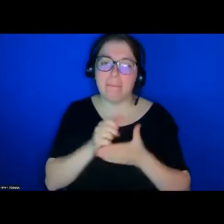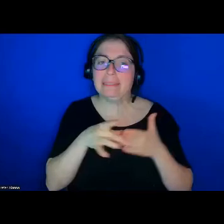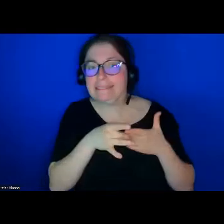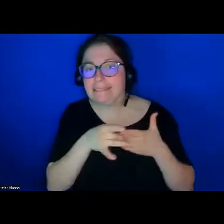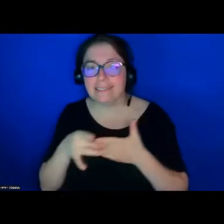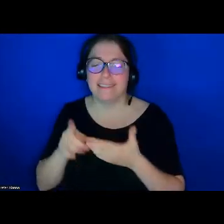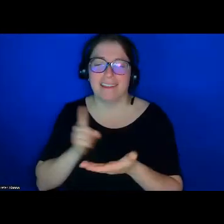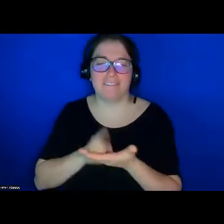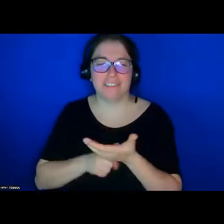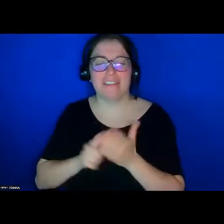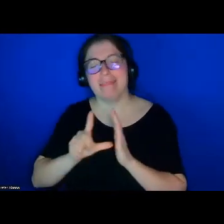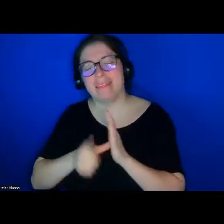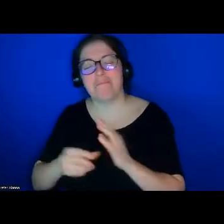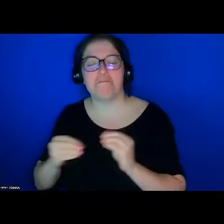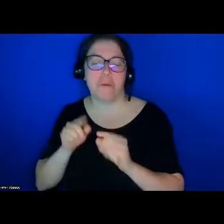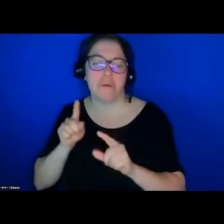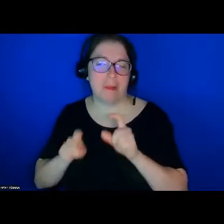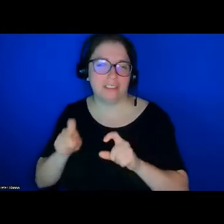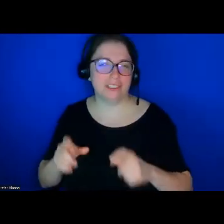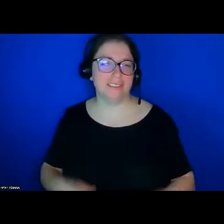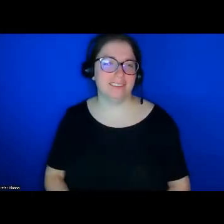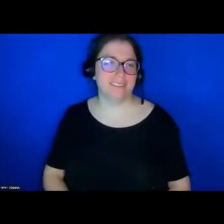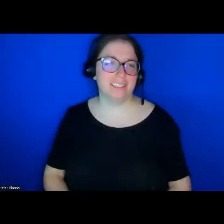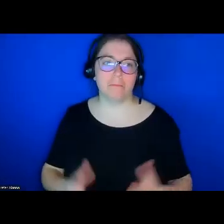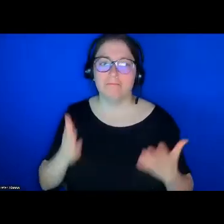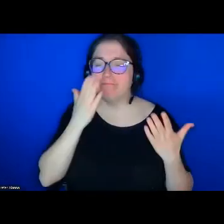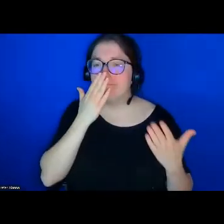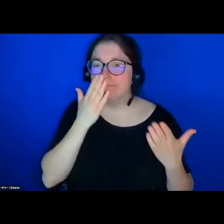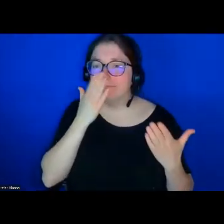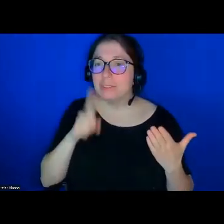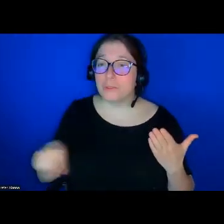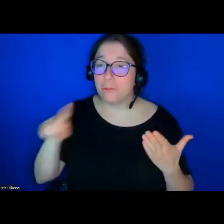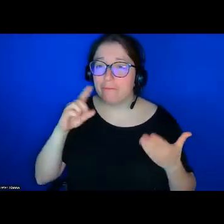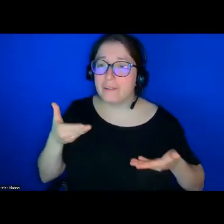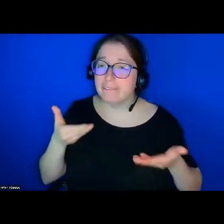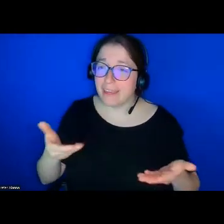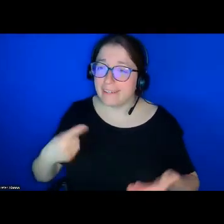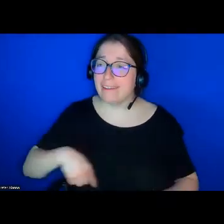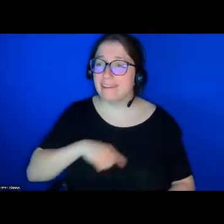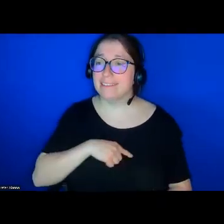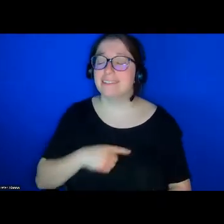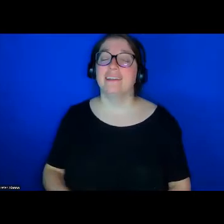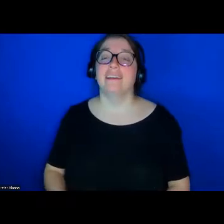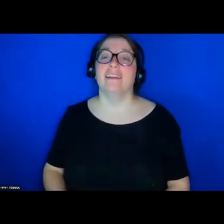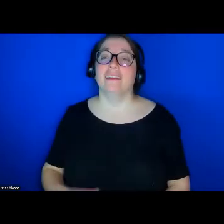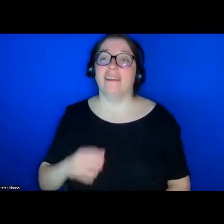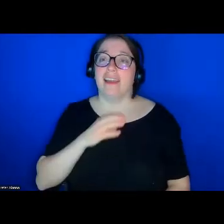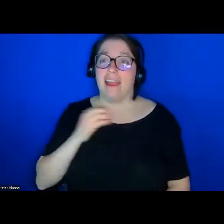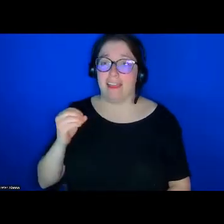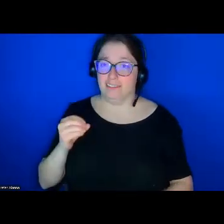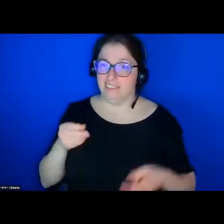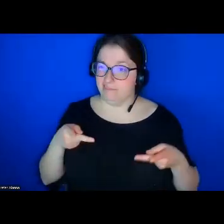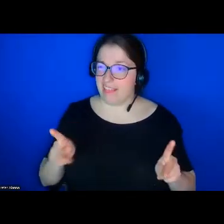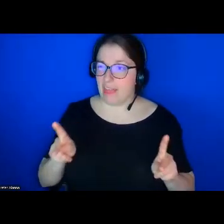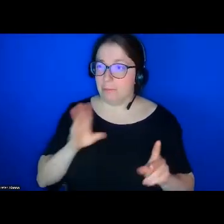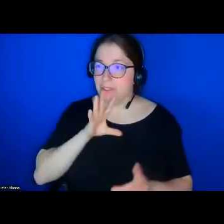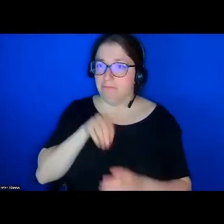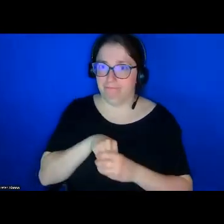be useful in this dialogue but I want to thank you all for for inviting us and for allowing us to be uh participate in this process